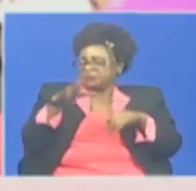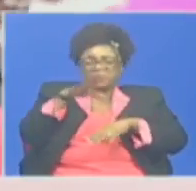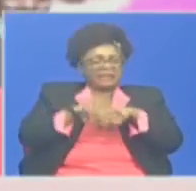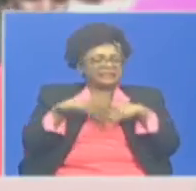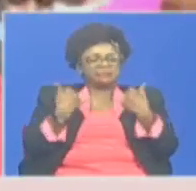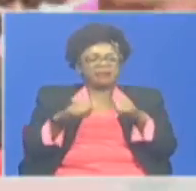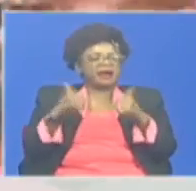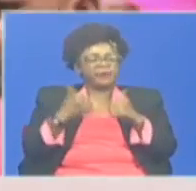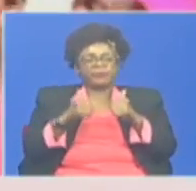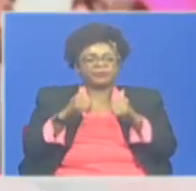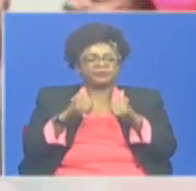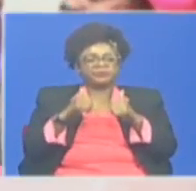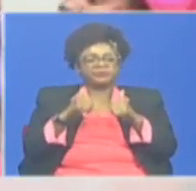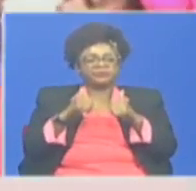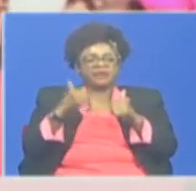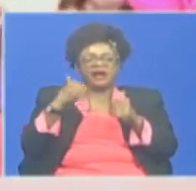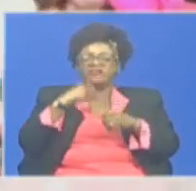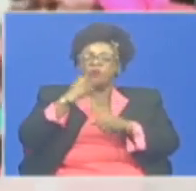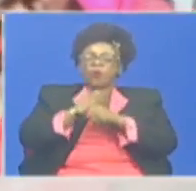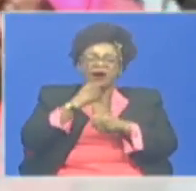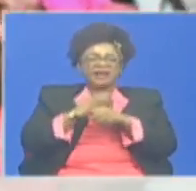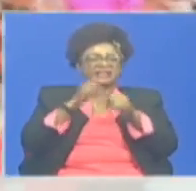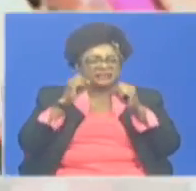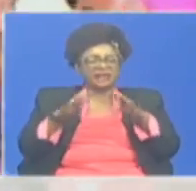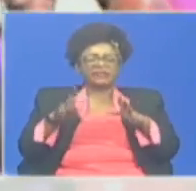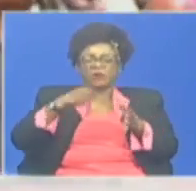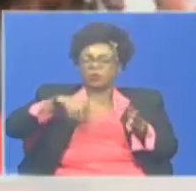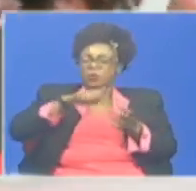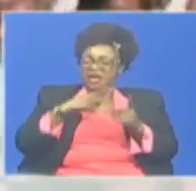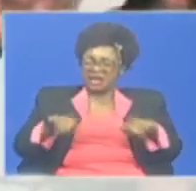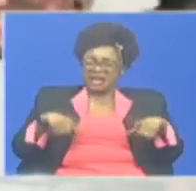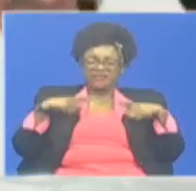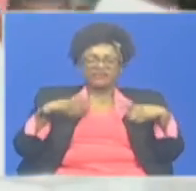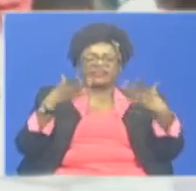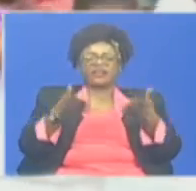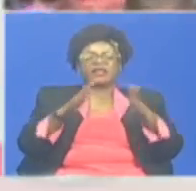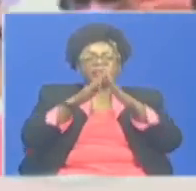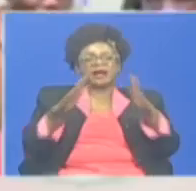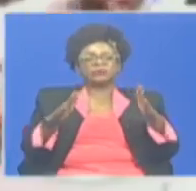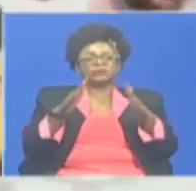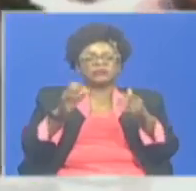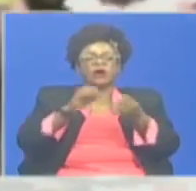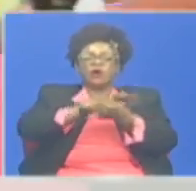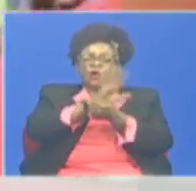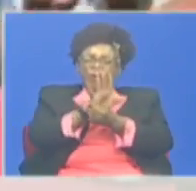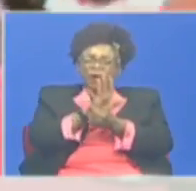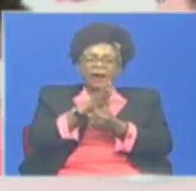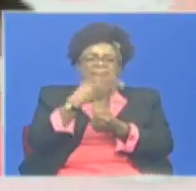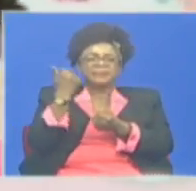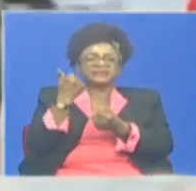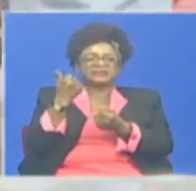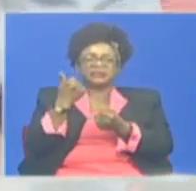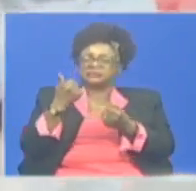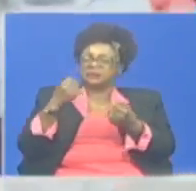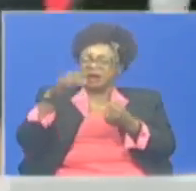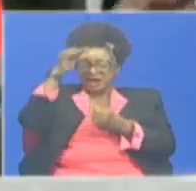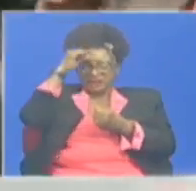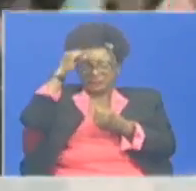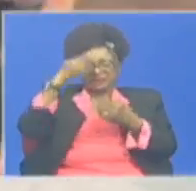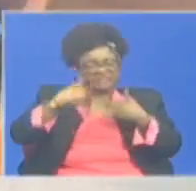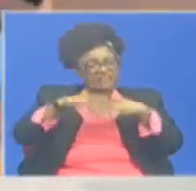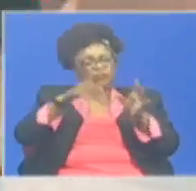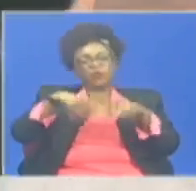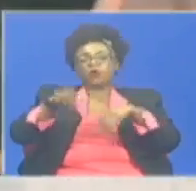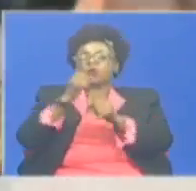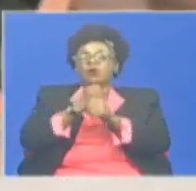Kama hakuna kazi, sisi tunaishi kwa manyumba. Kama hakuna corona Kenya, serikali tuachie sisi tuende makazi zetu. The government is